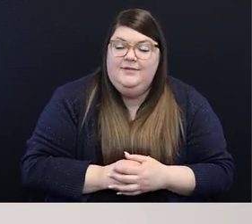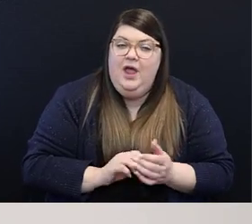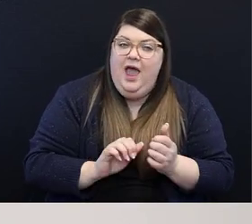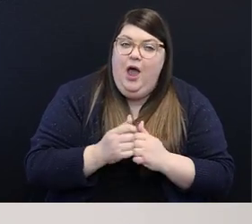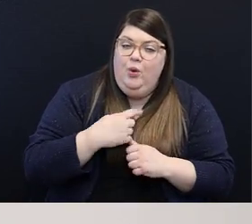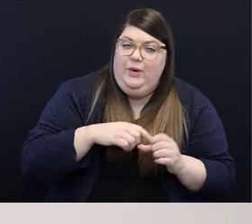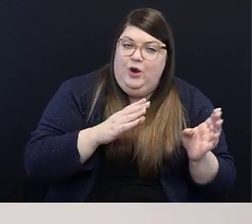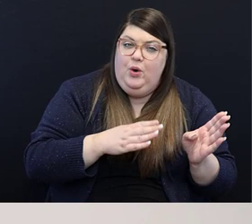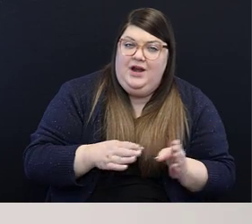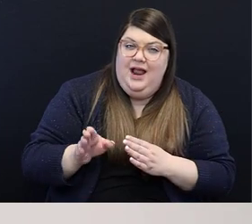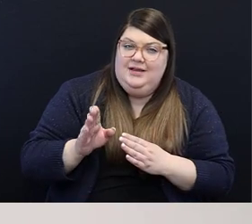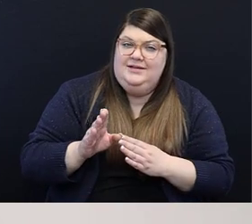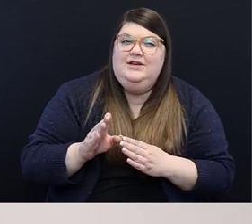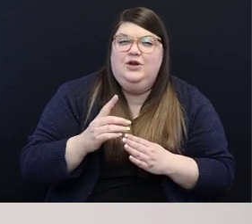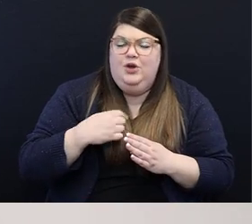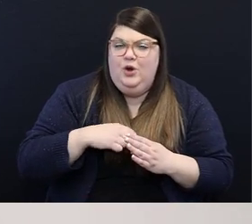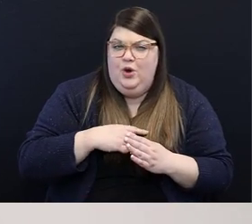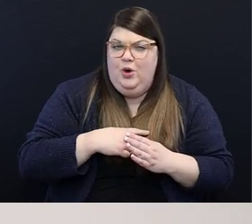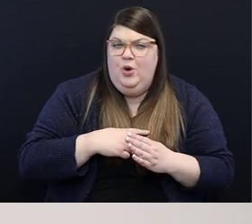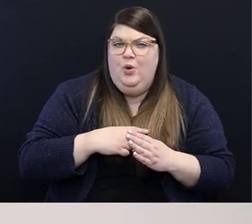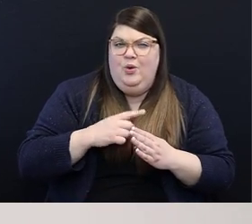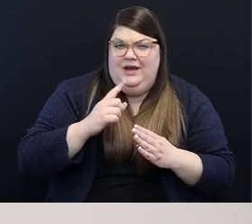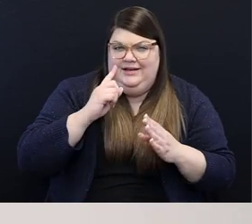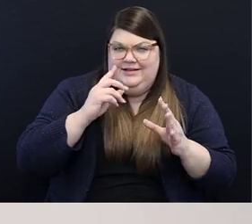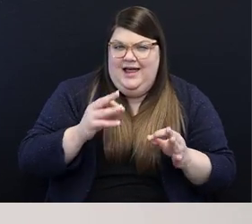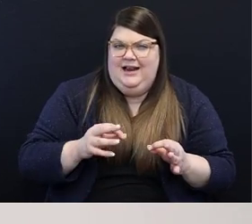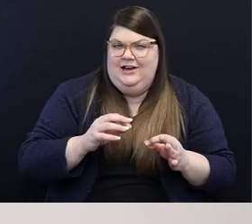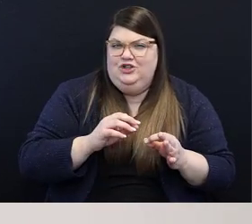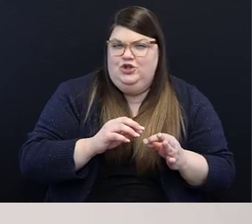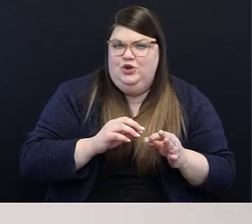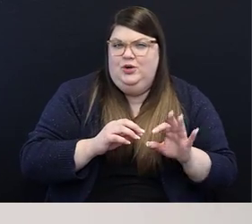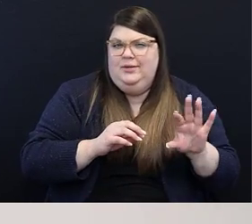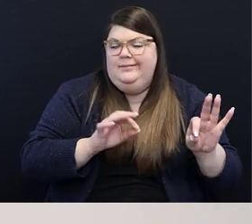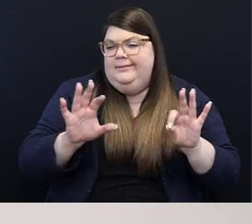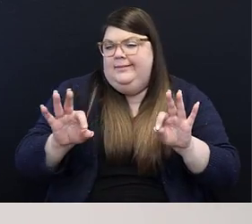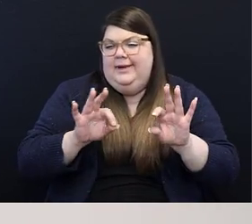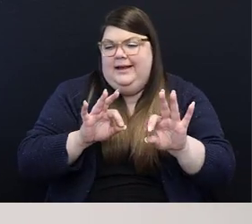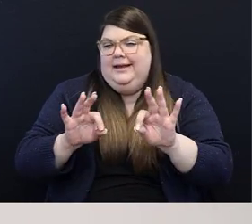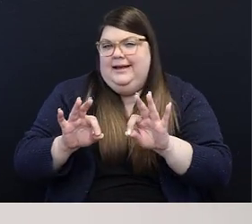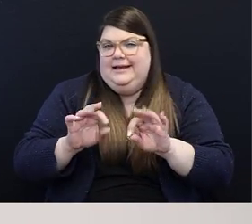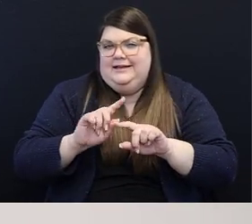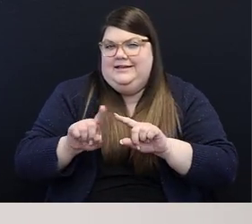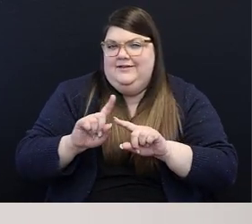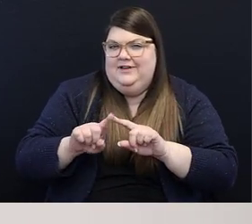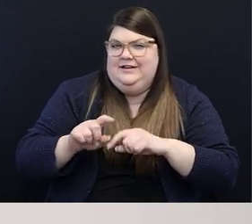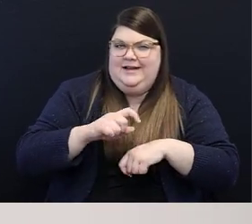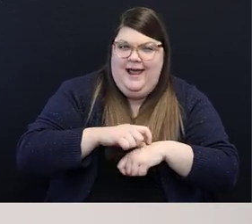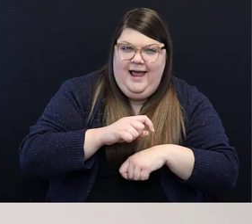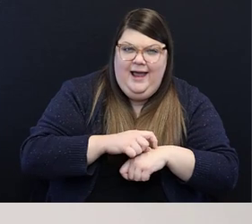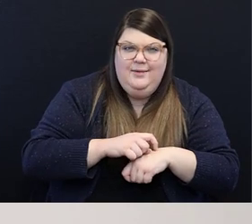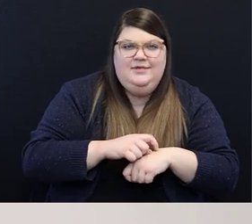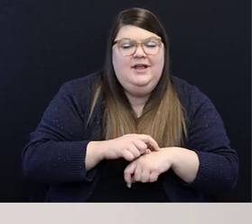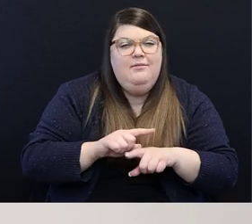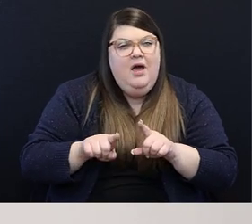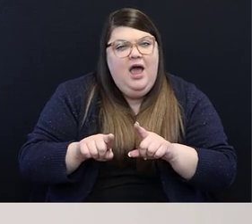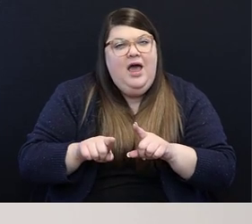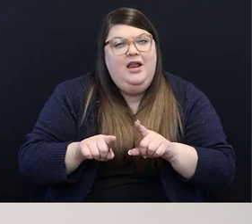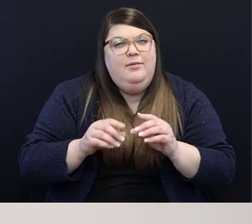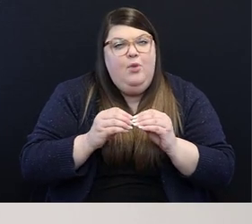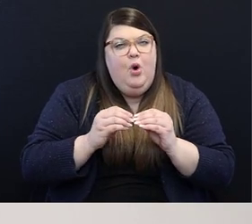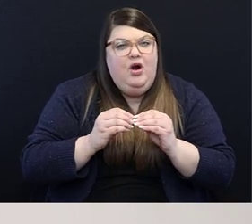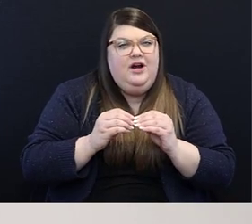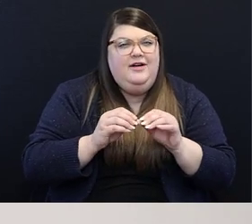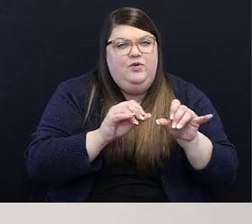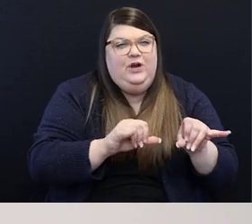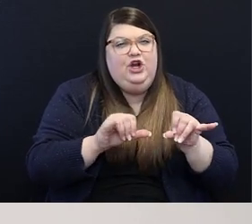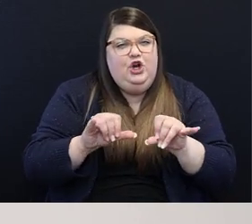skew chronology, but to think about gestures, motifs, reoccurring marks that are in Rebecca's work.